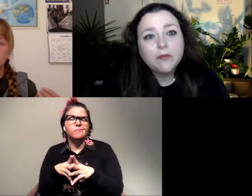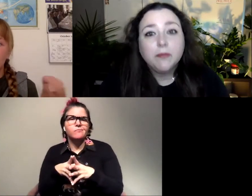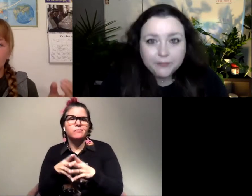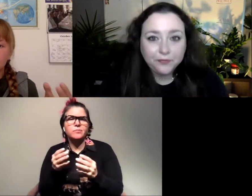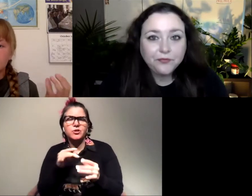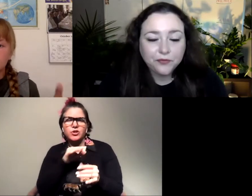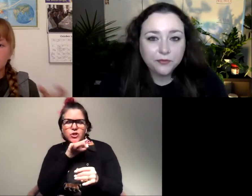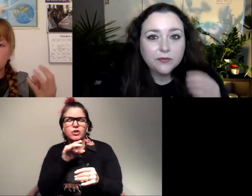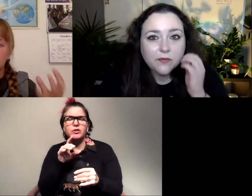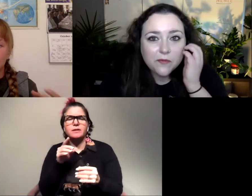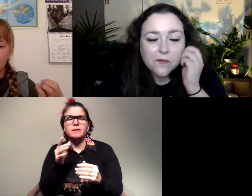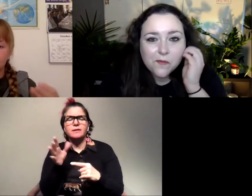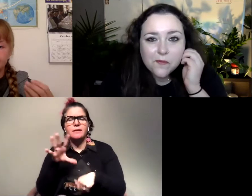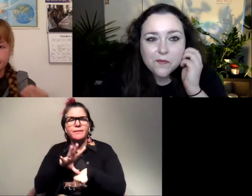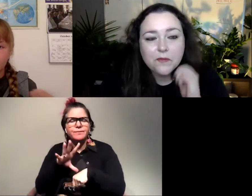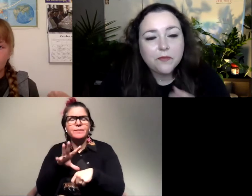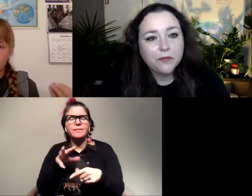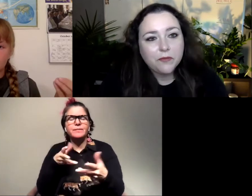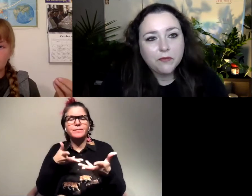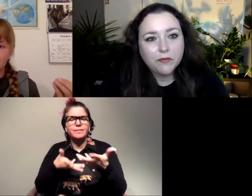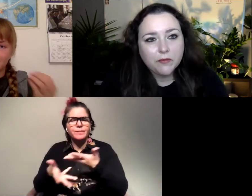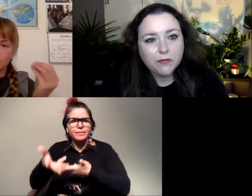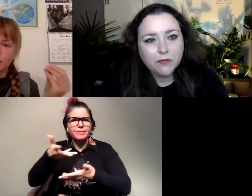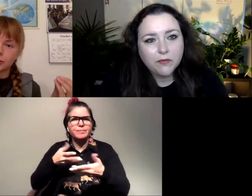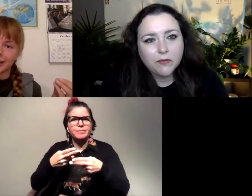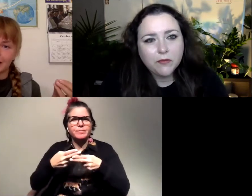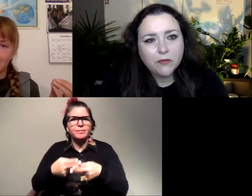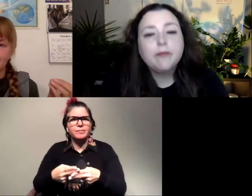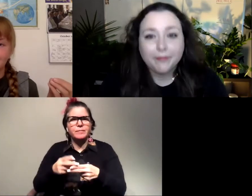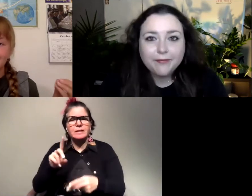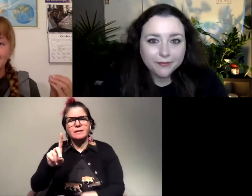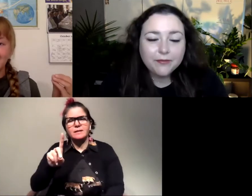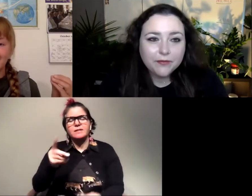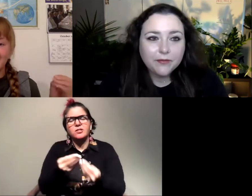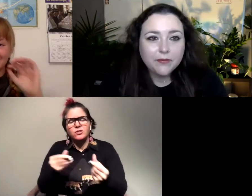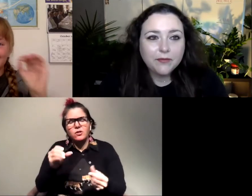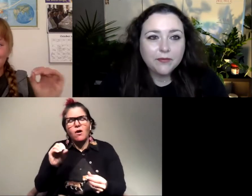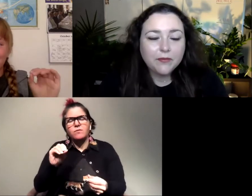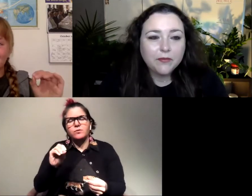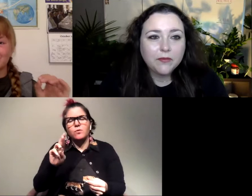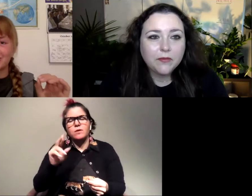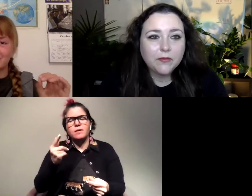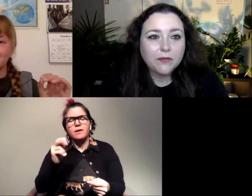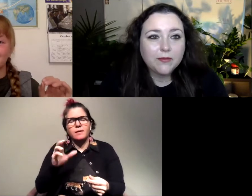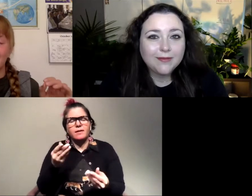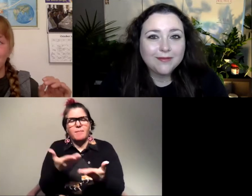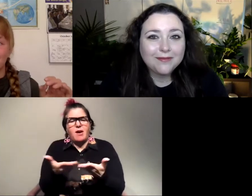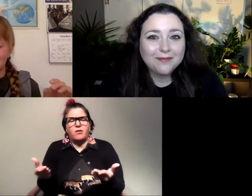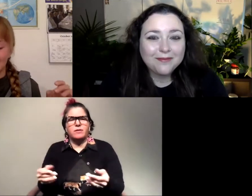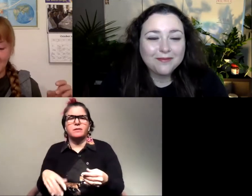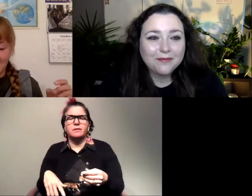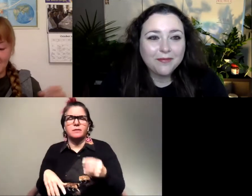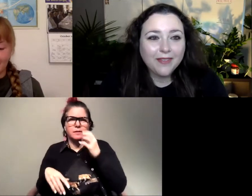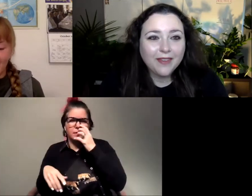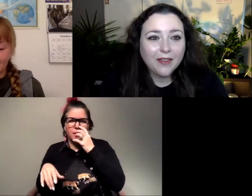dirt and leaves, and it's called dissolved organic matter. And I think the best parallel for dissolved organic matter is